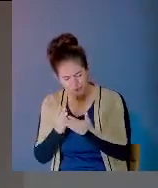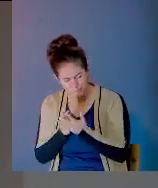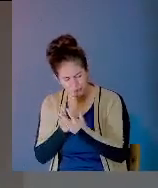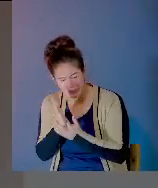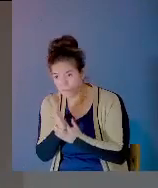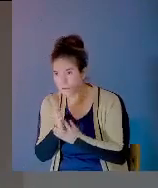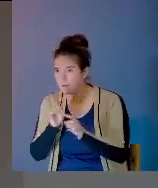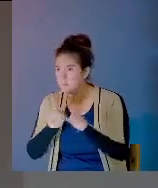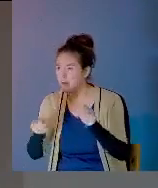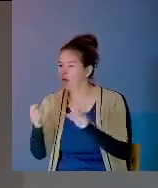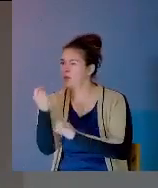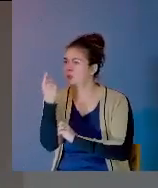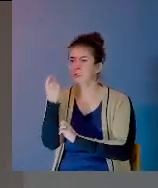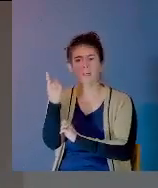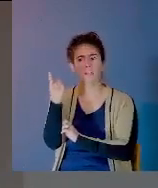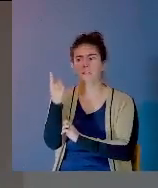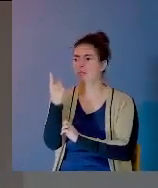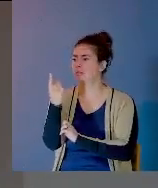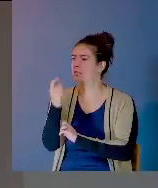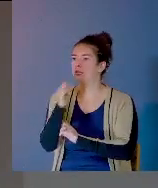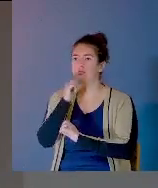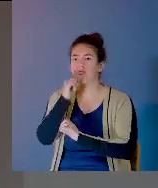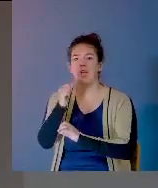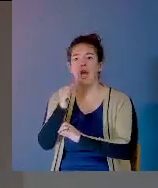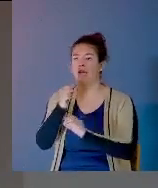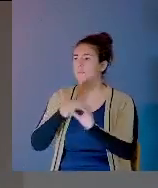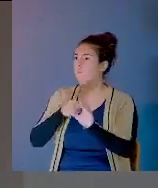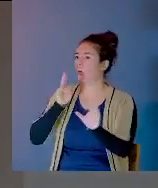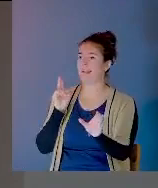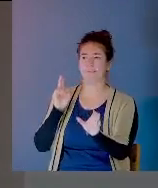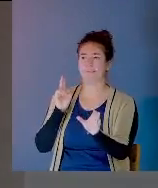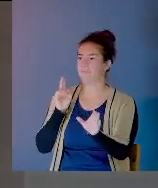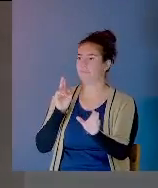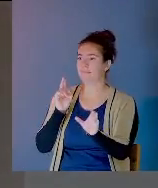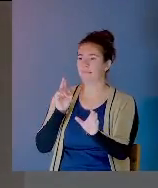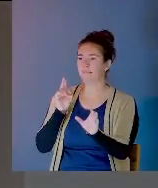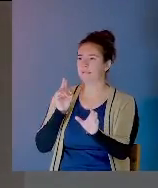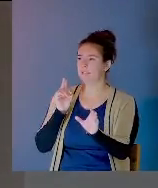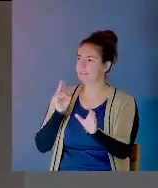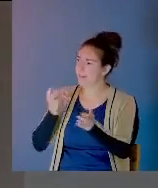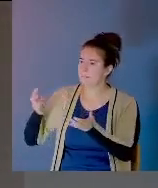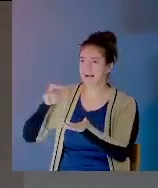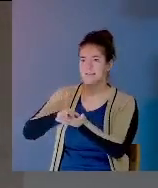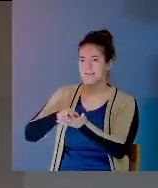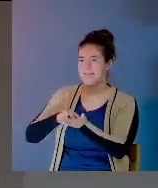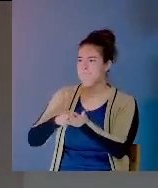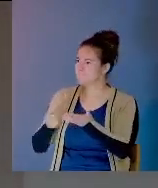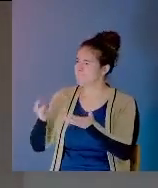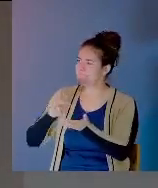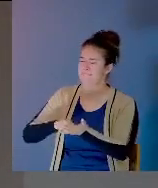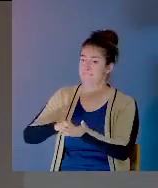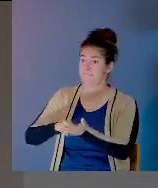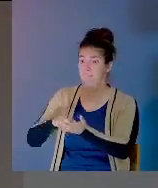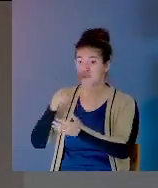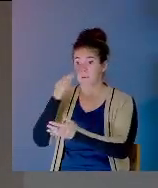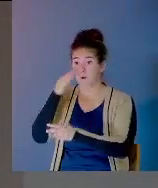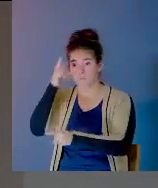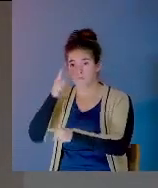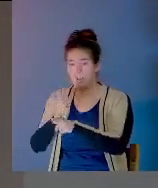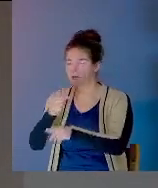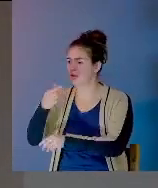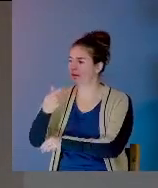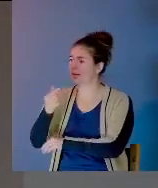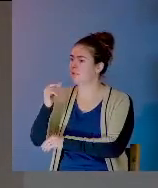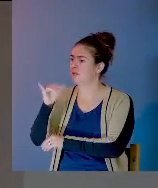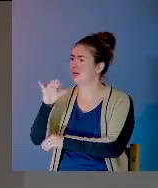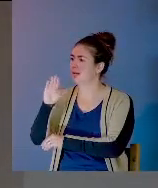don't quit. It's not worth it. Get back up. Look at my brother Gilbert. He came back, and he fell, but he came back,